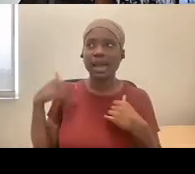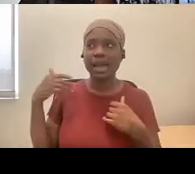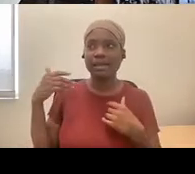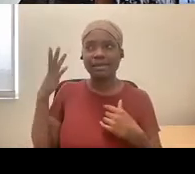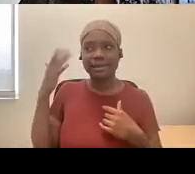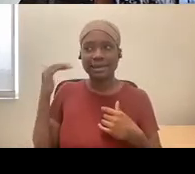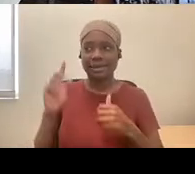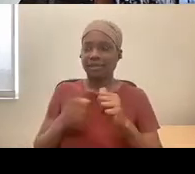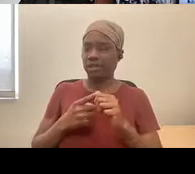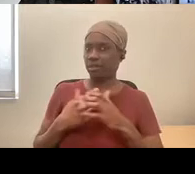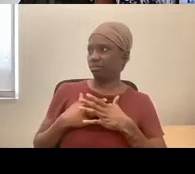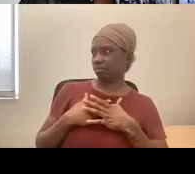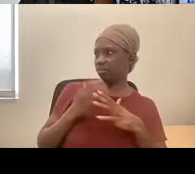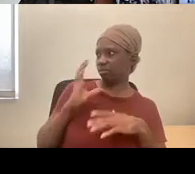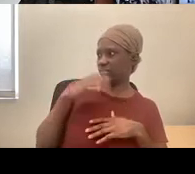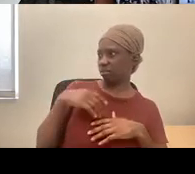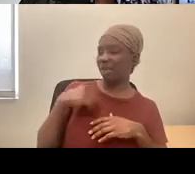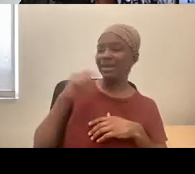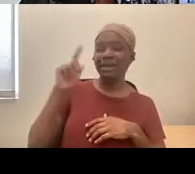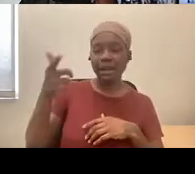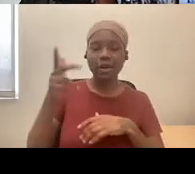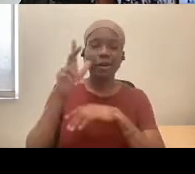later you get used to them.